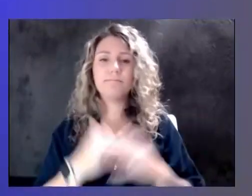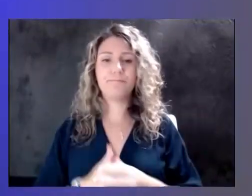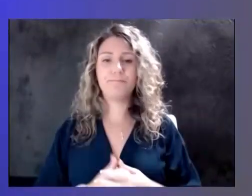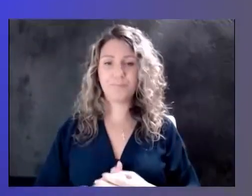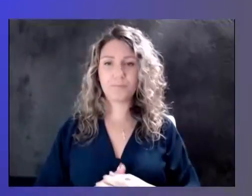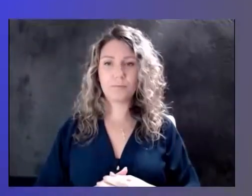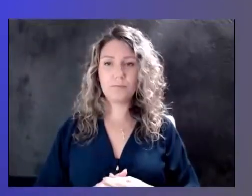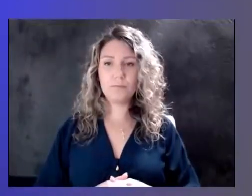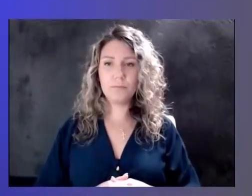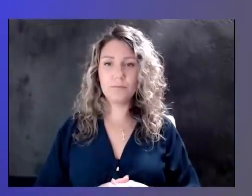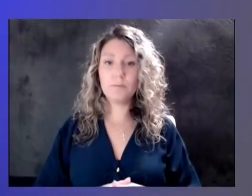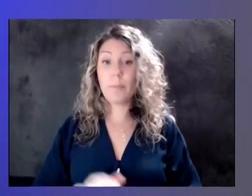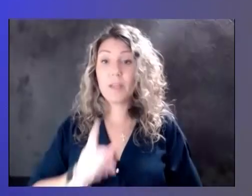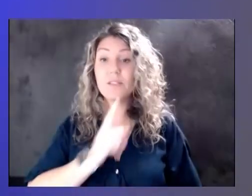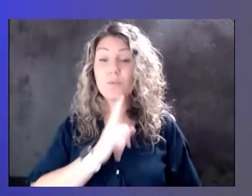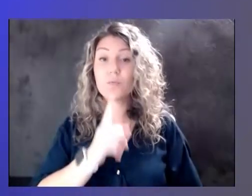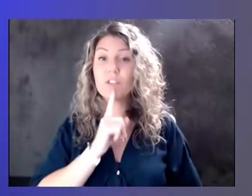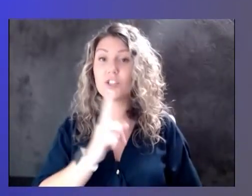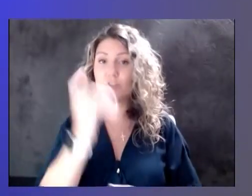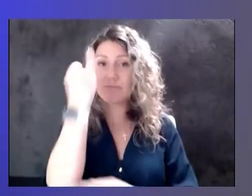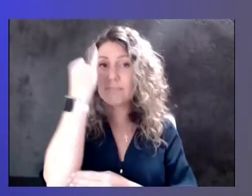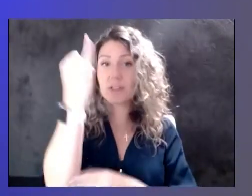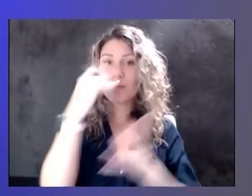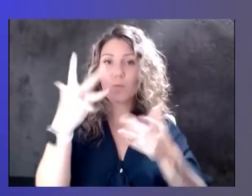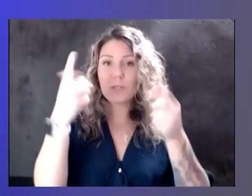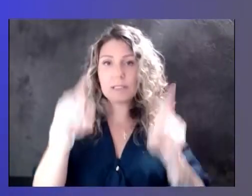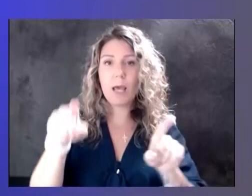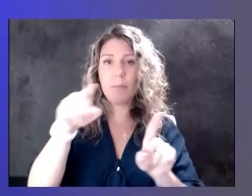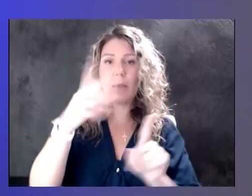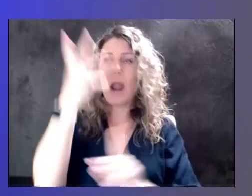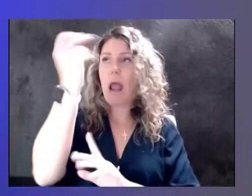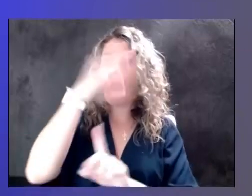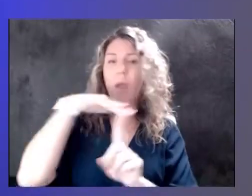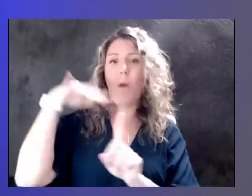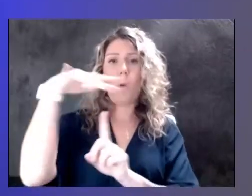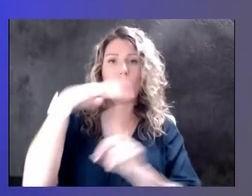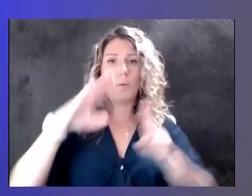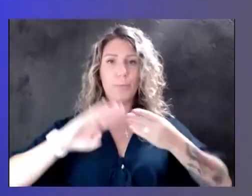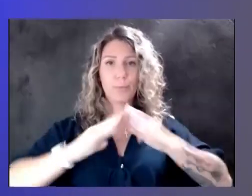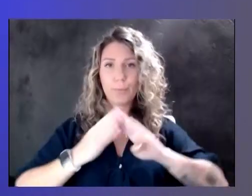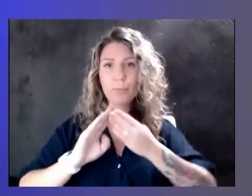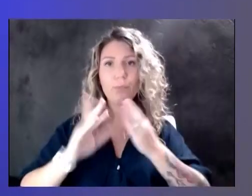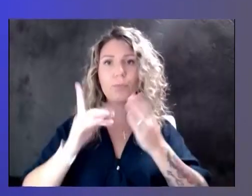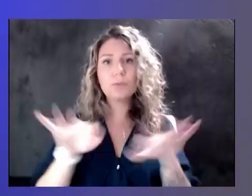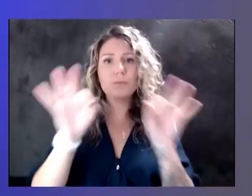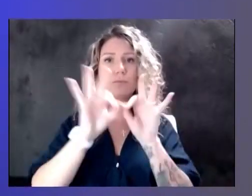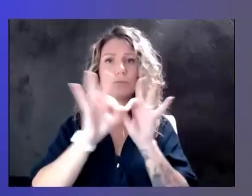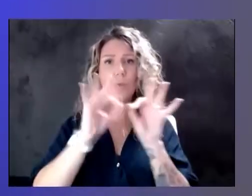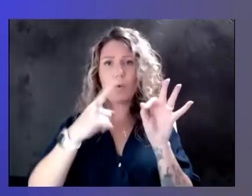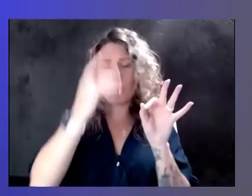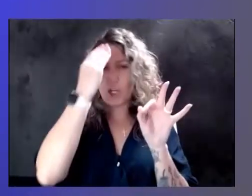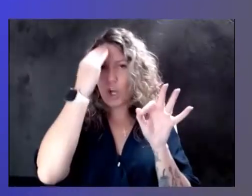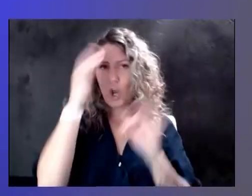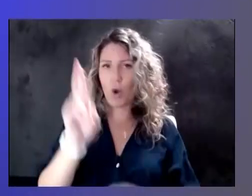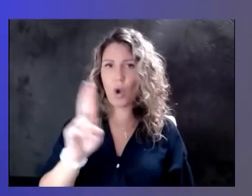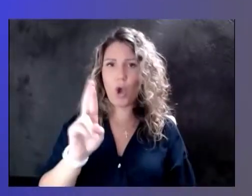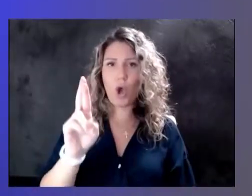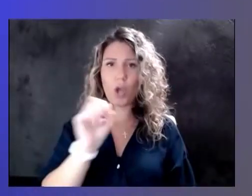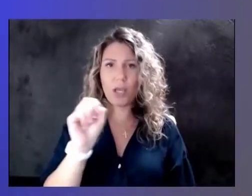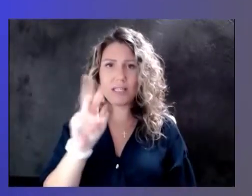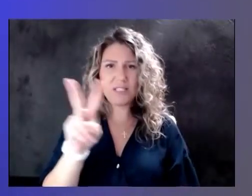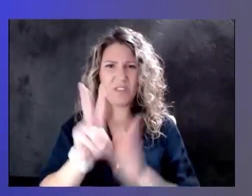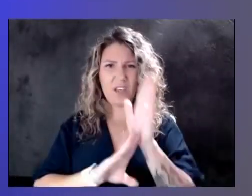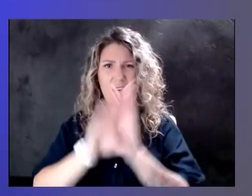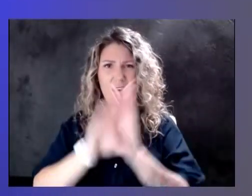a really good snapshot of what's circulating in our community. Obviously, it's important that we know that there is this RSV peak out of season and